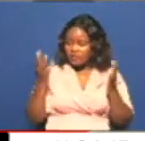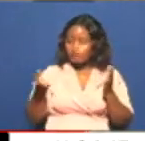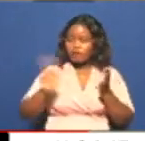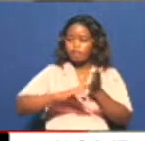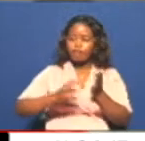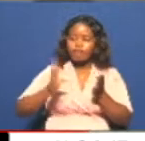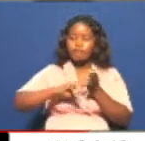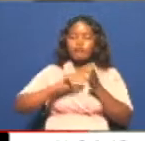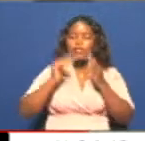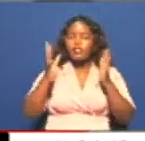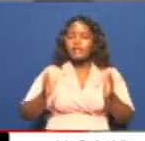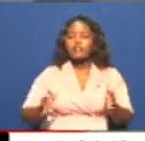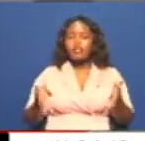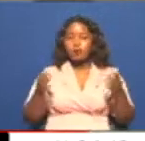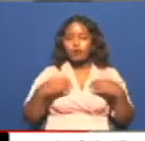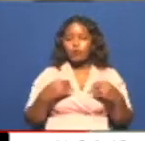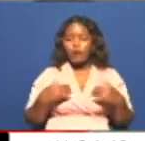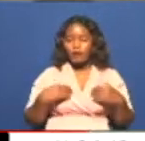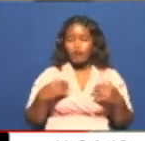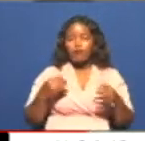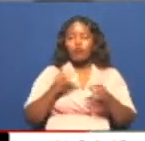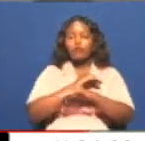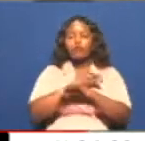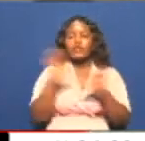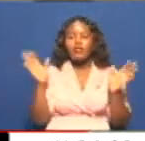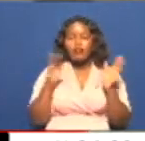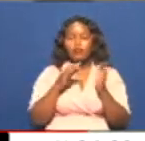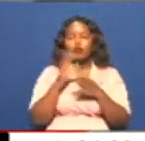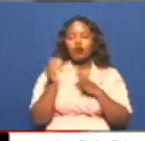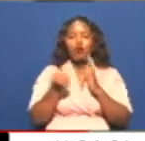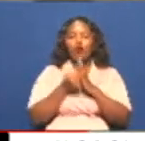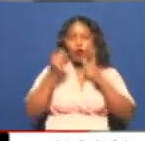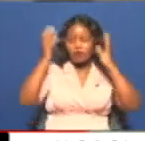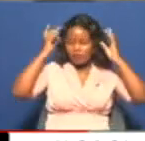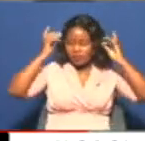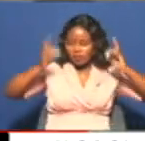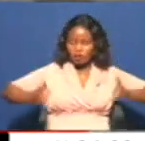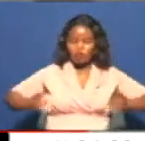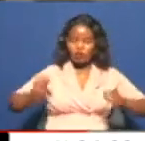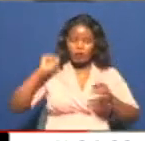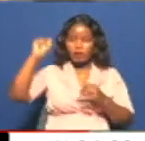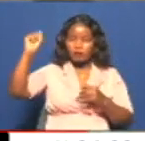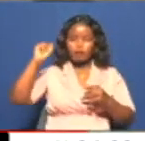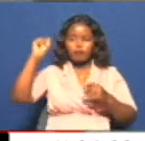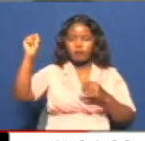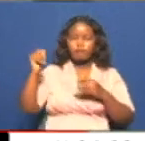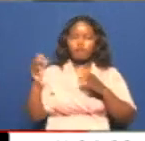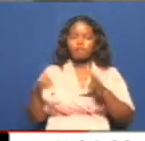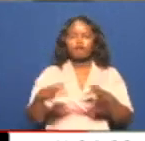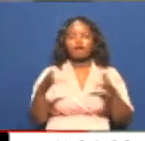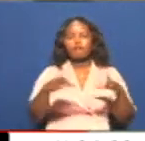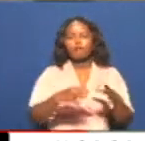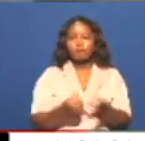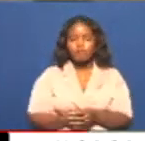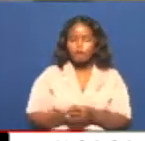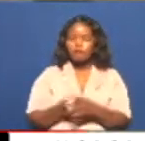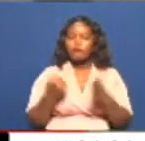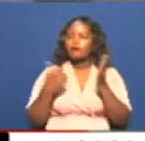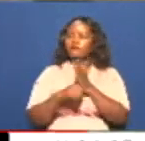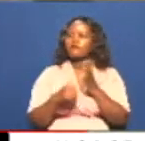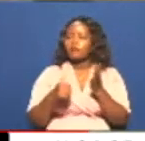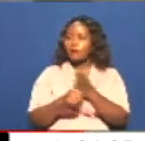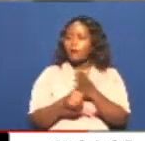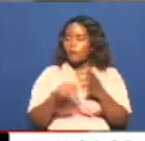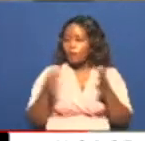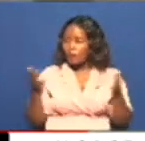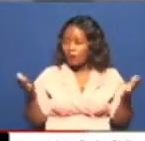will ratify the decisions that have been made by the political formations. Mm-hmm. So where is the problem in